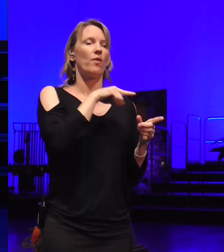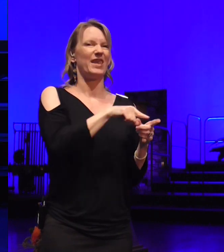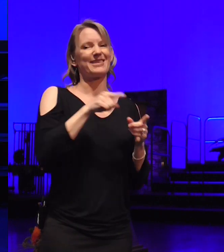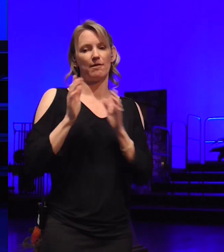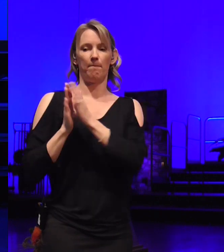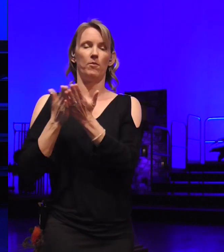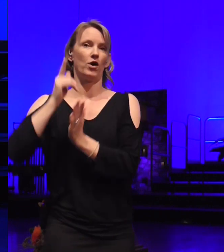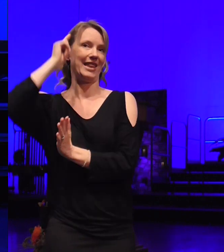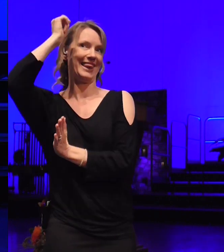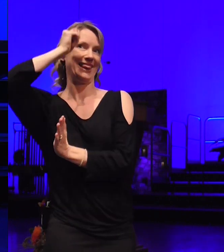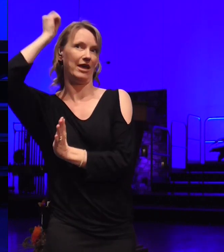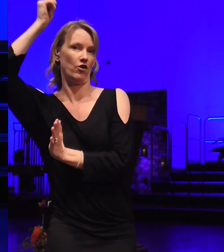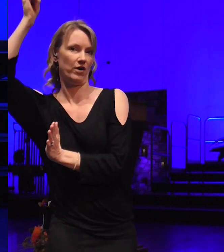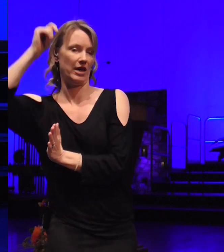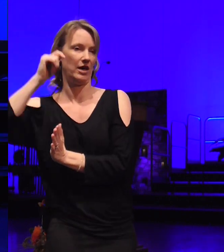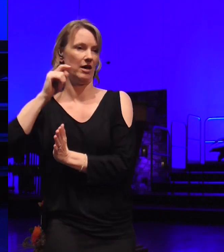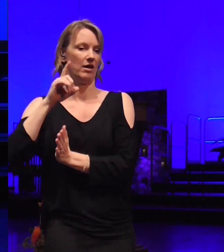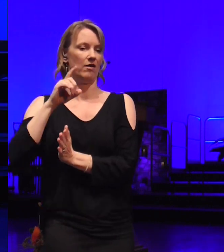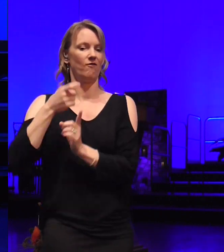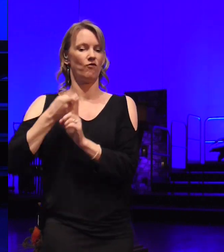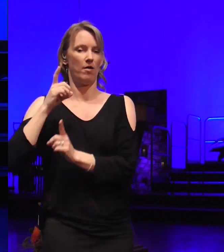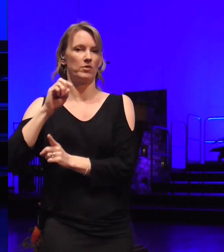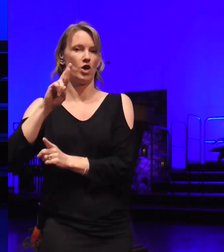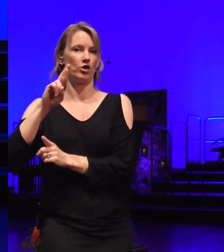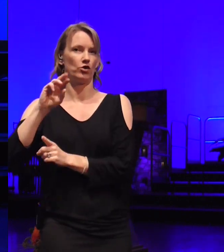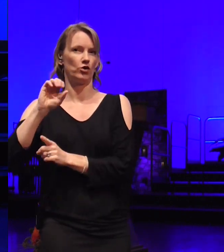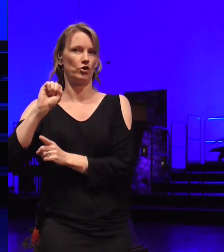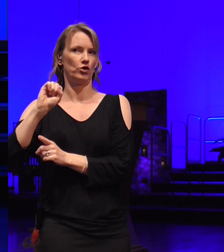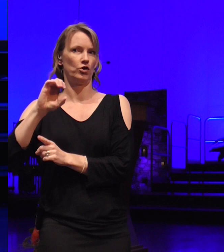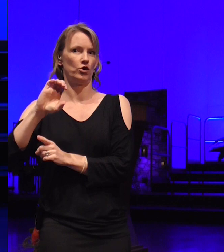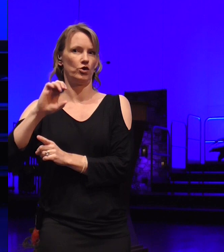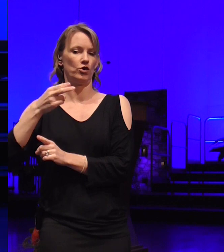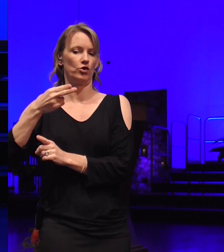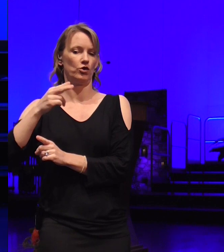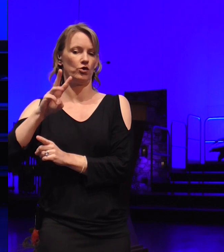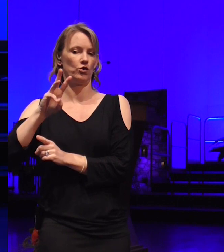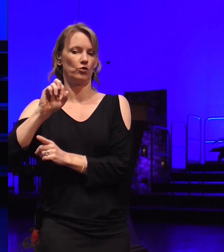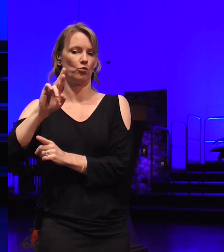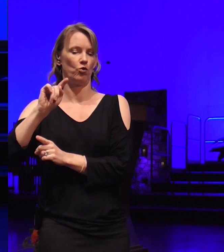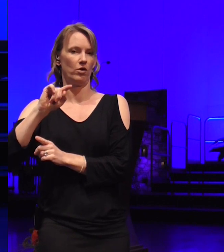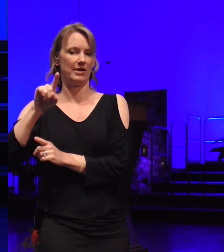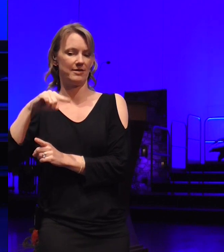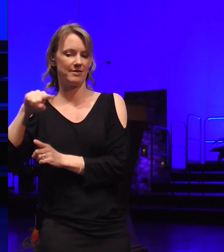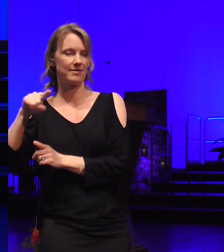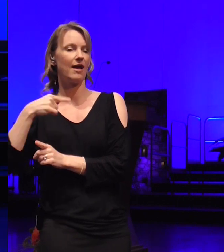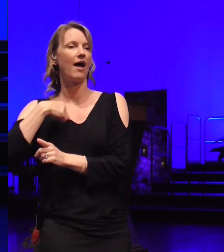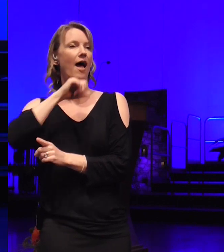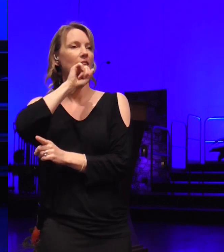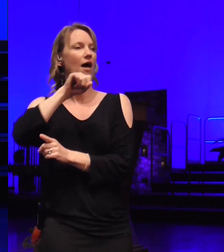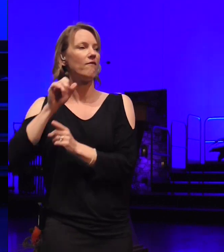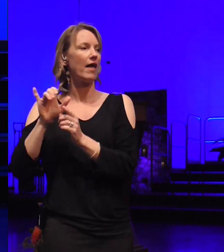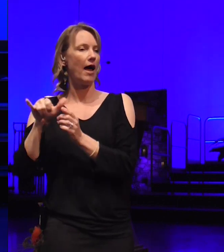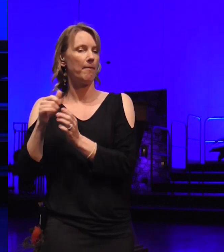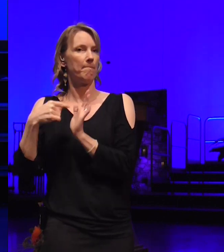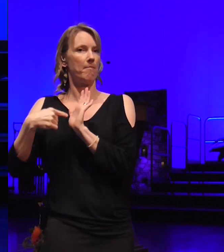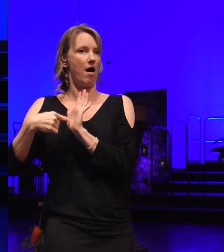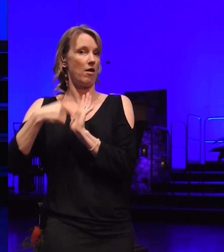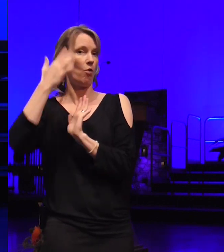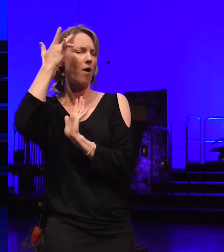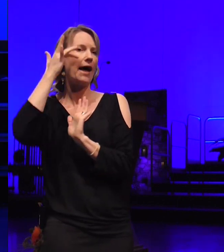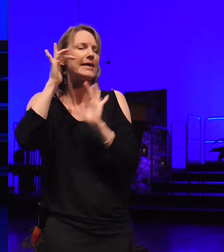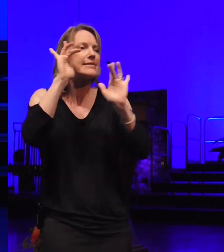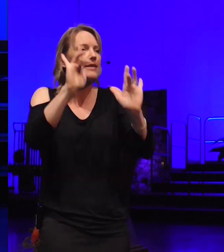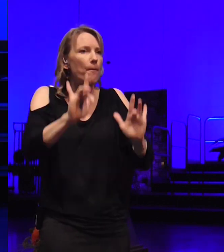theory and in this work that Dr. Schwartz has put out there, I love it because it is such a compassionate